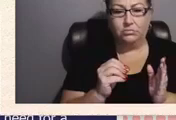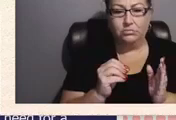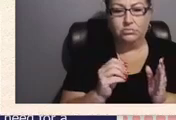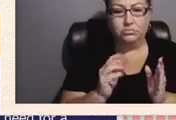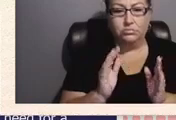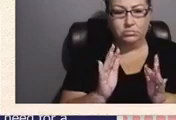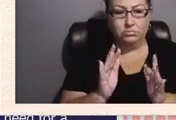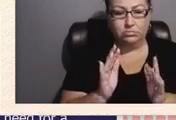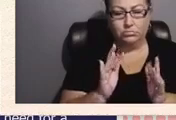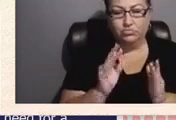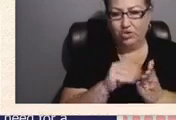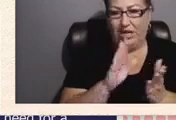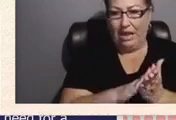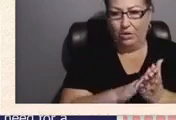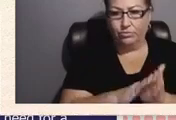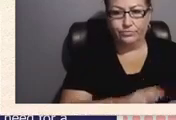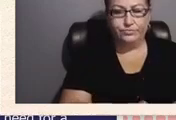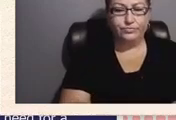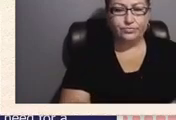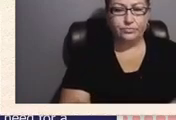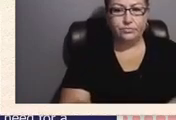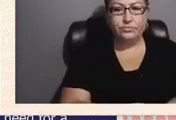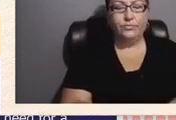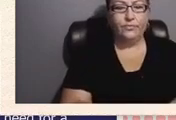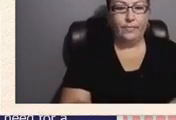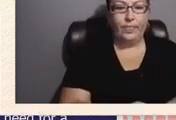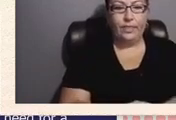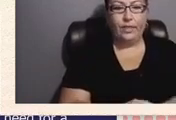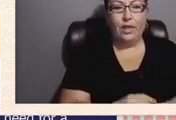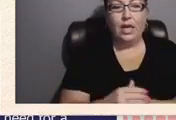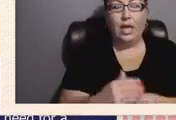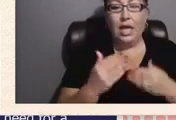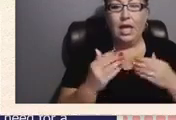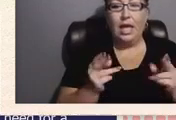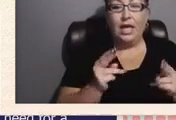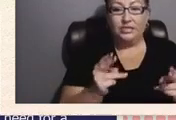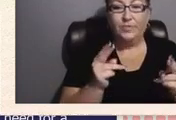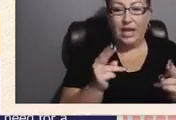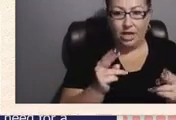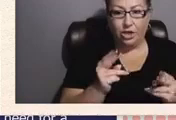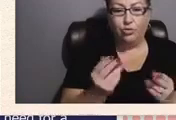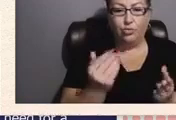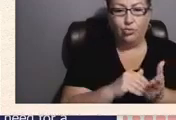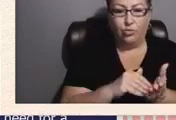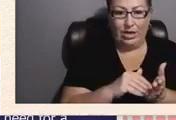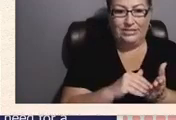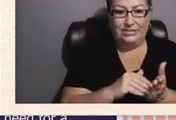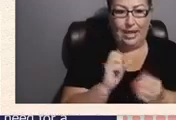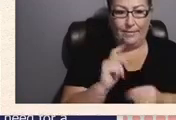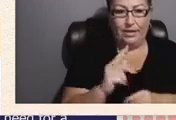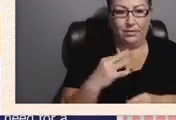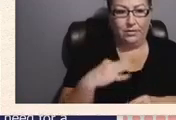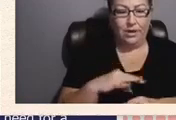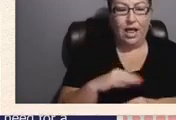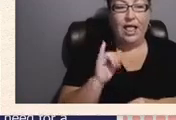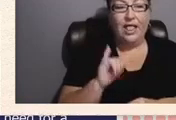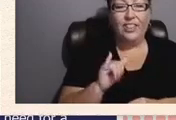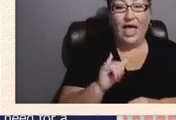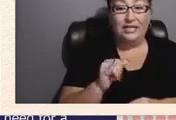written down. Expedited reinstatements. These are incentives that are available after the benefits are lost due